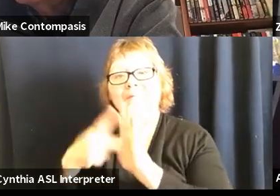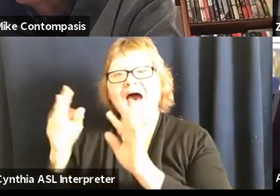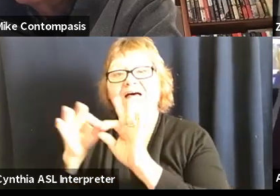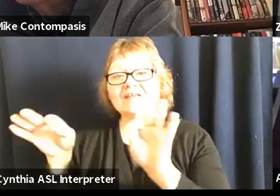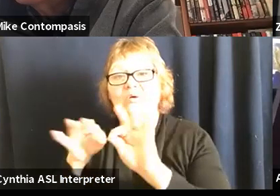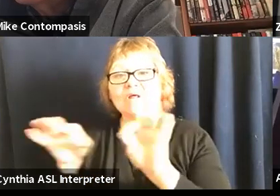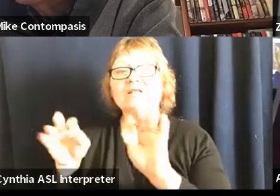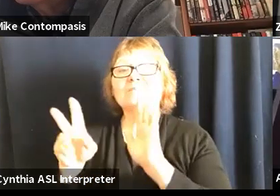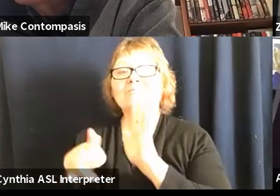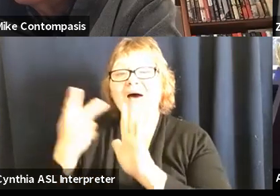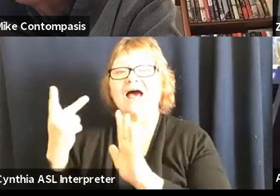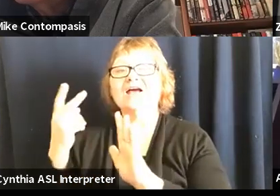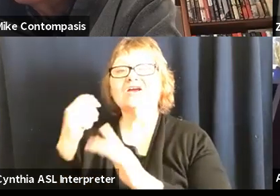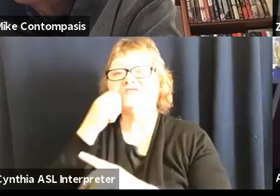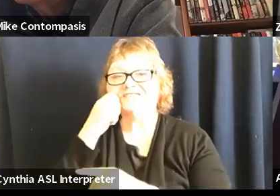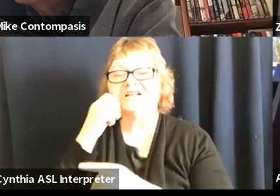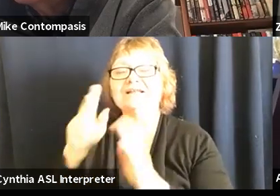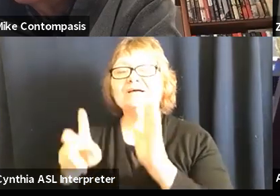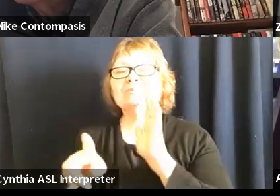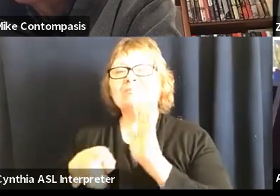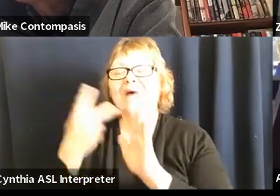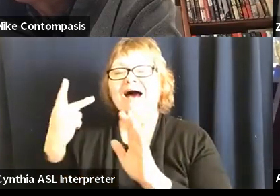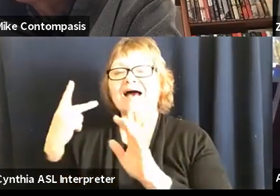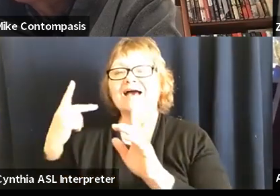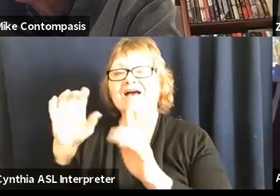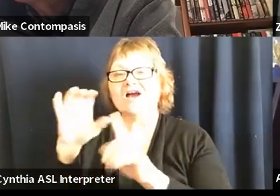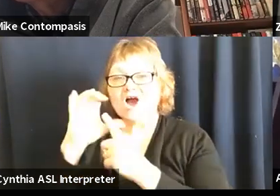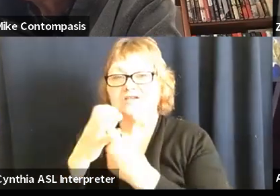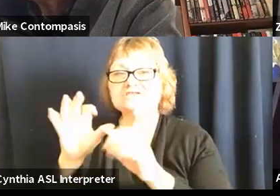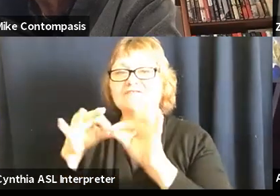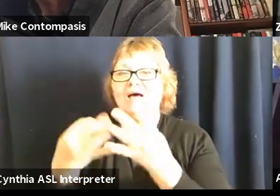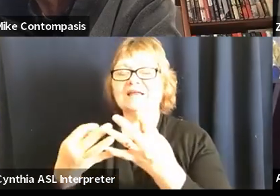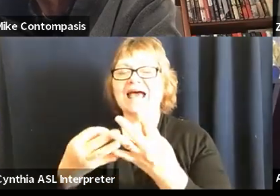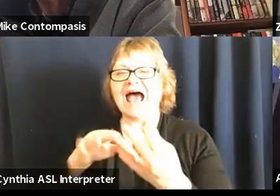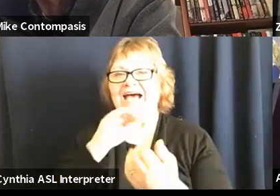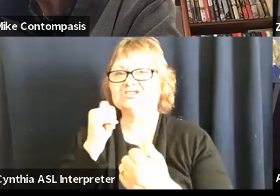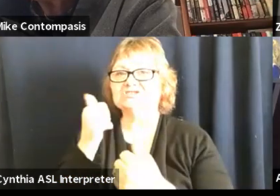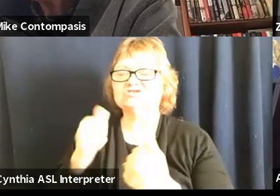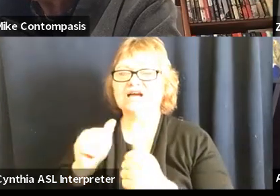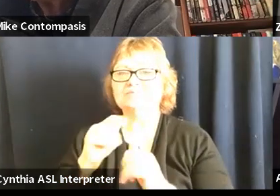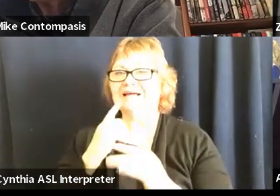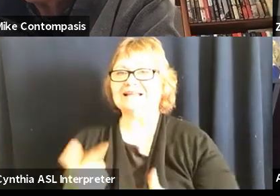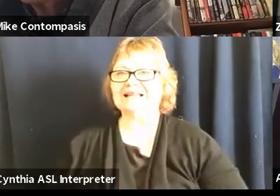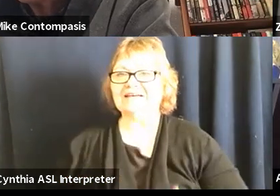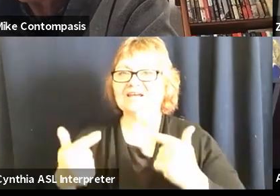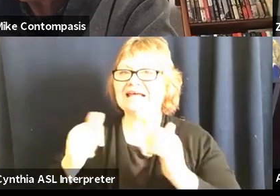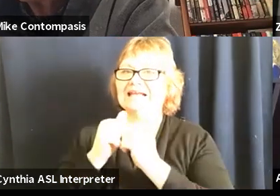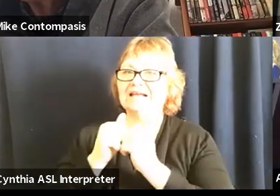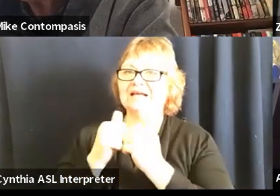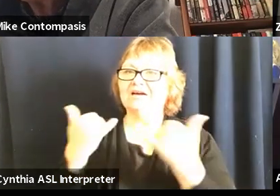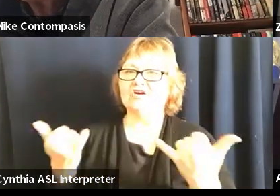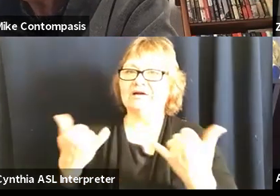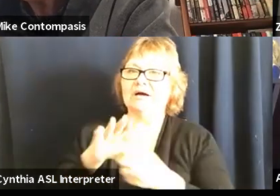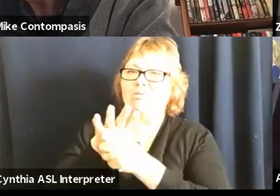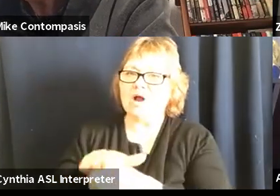family, living the complexities of what it means to be part of historically and currently oppressed groups, and also